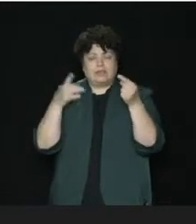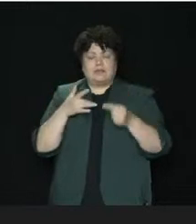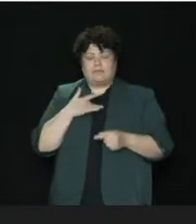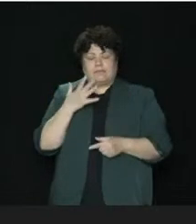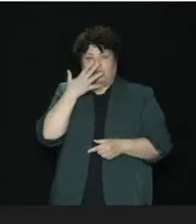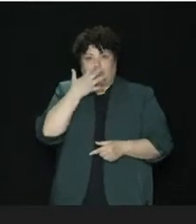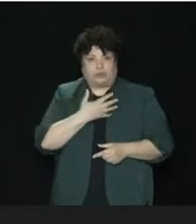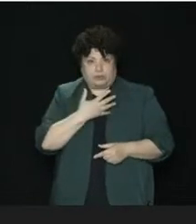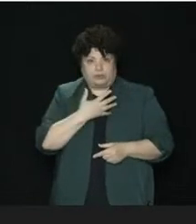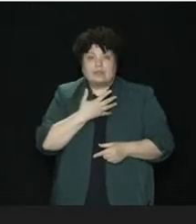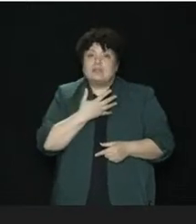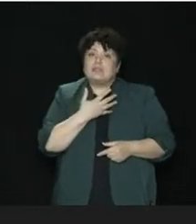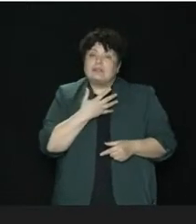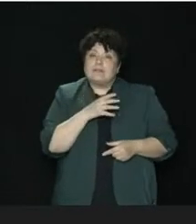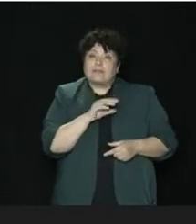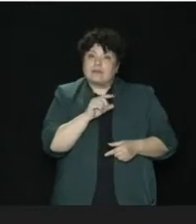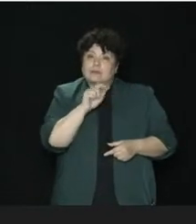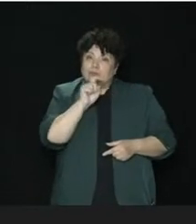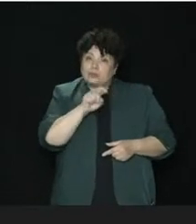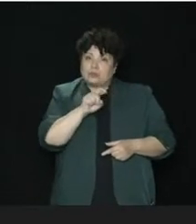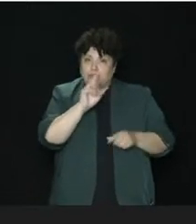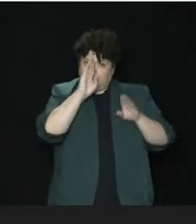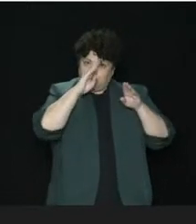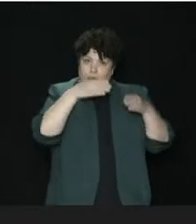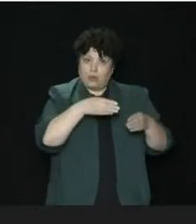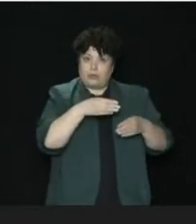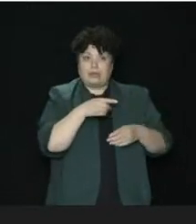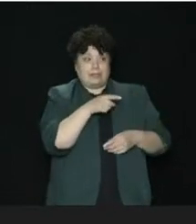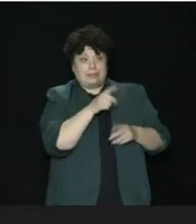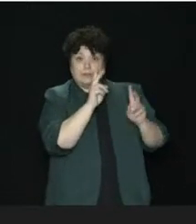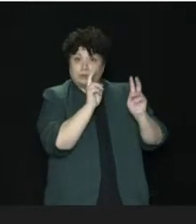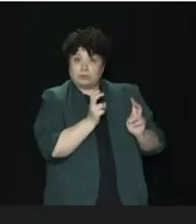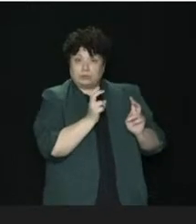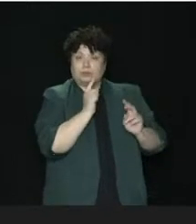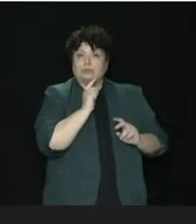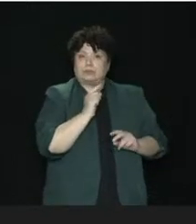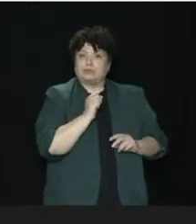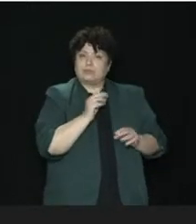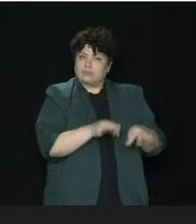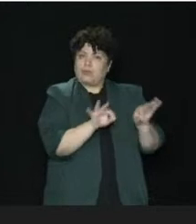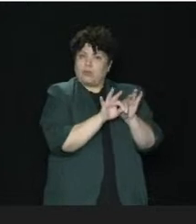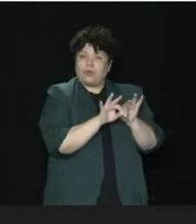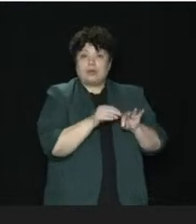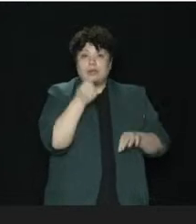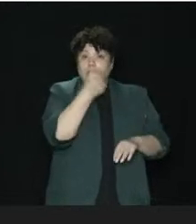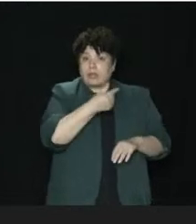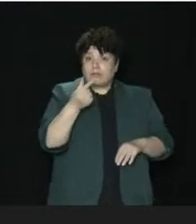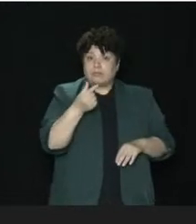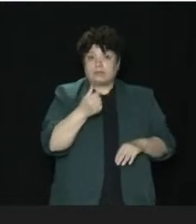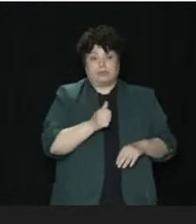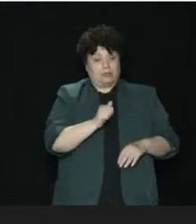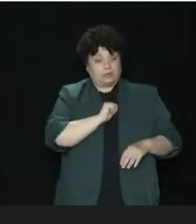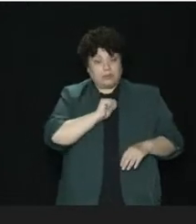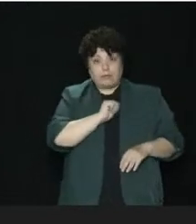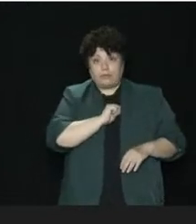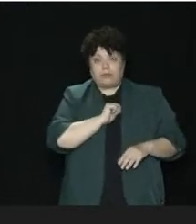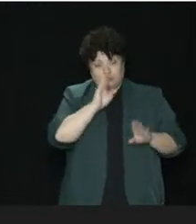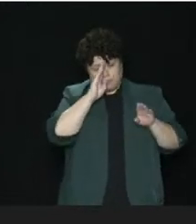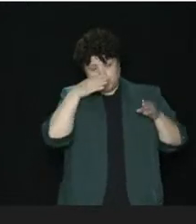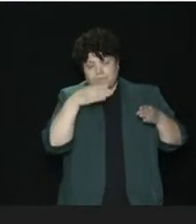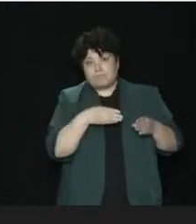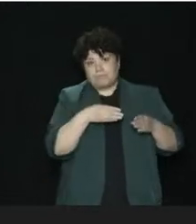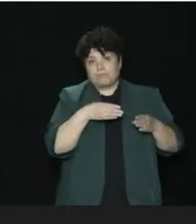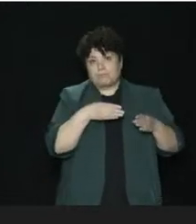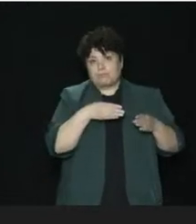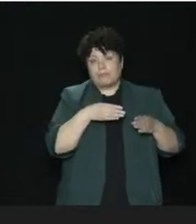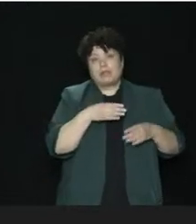We all should be focused on this, and this is what my government and I myself am concentrating on, is